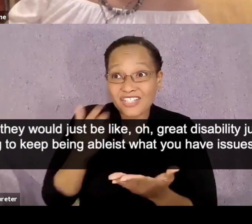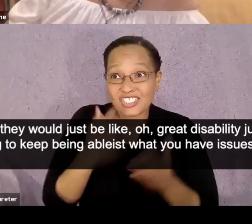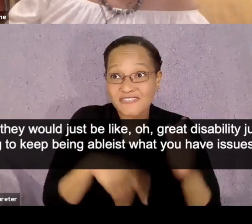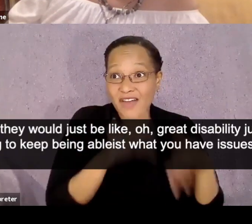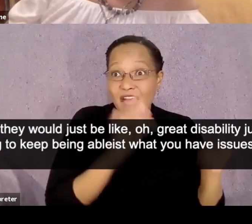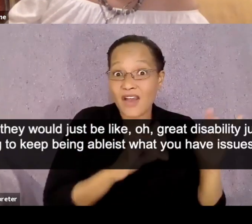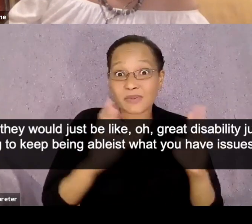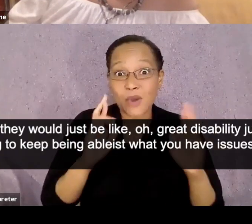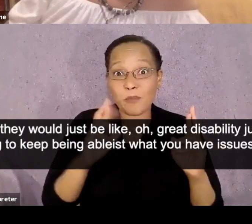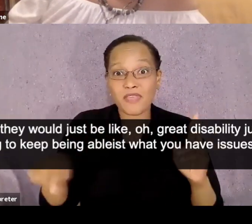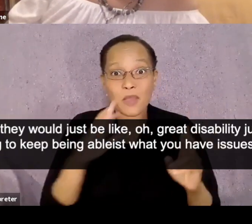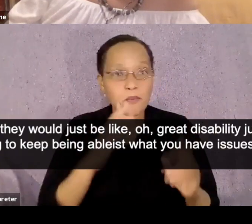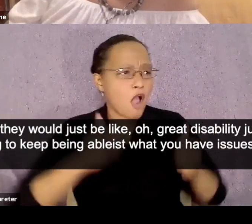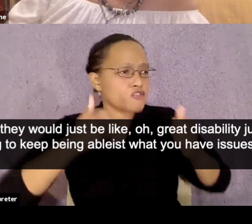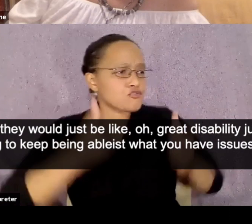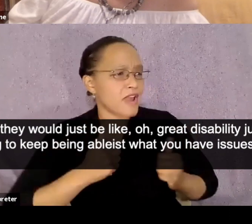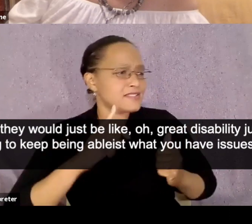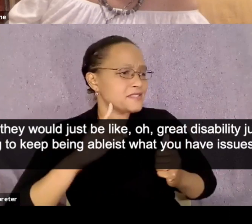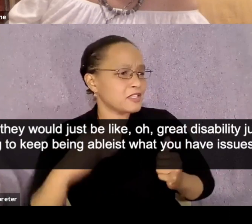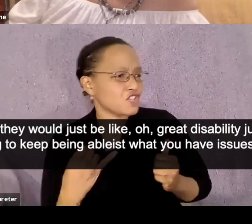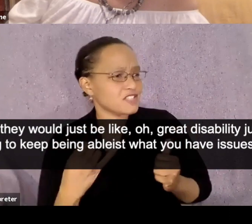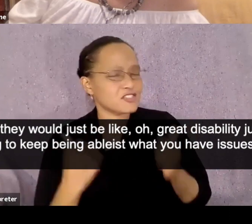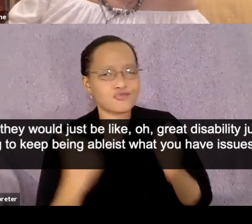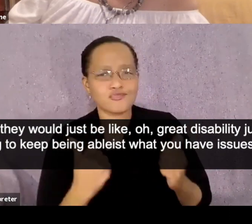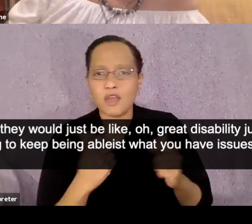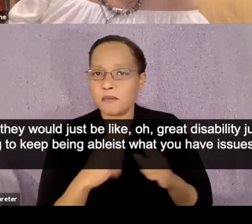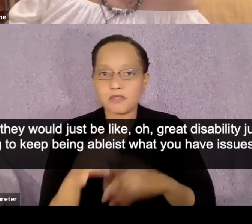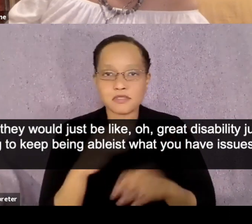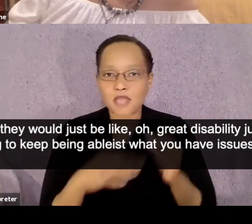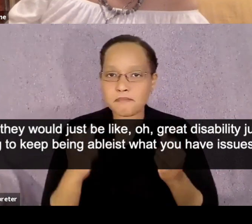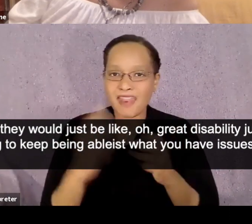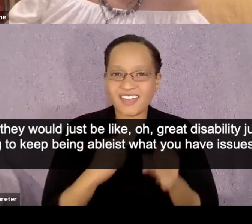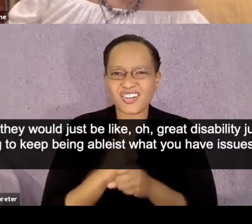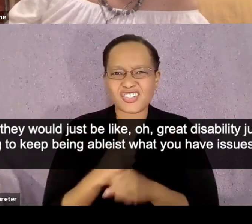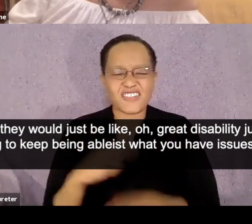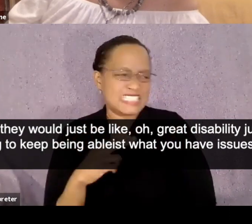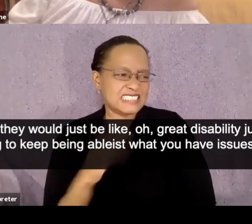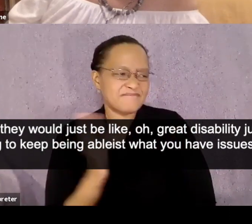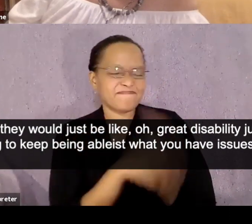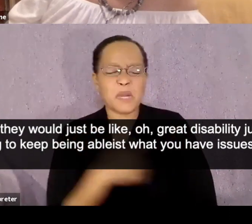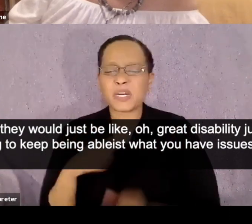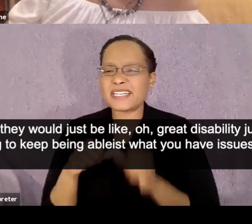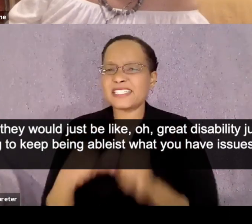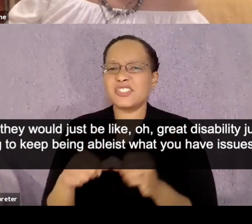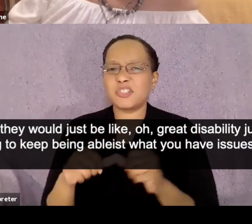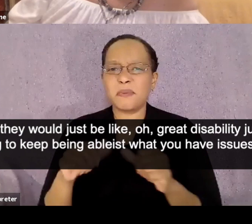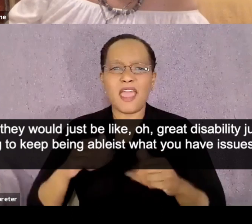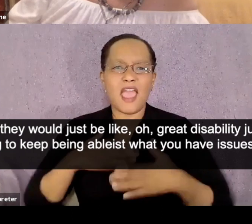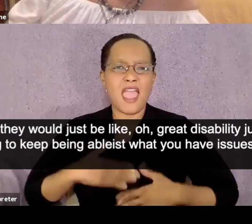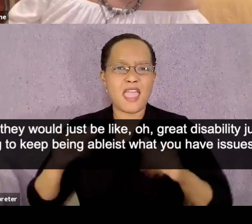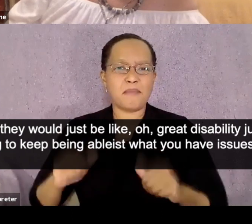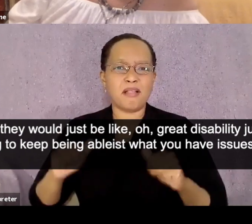they would just be like, oh, great, disability justice. And instead, for years, they would just be like, no, we're going to keep being ableist. What, you have issues? Forget it. You're